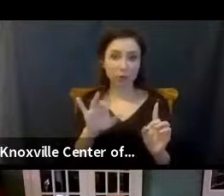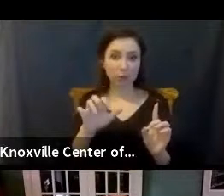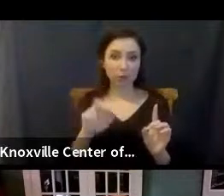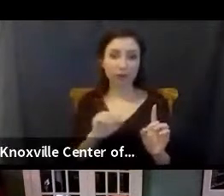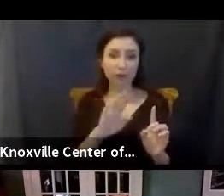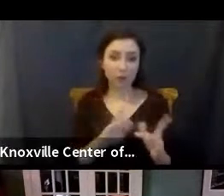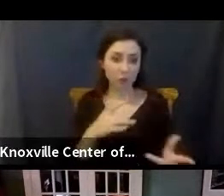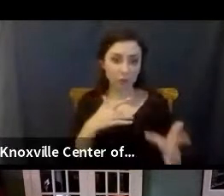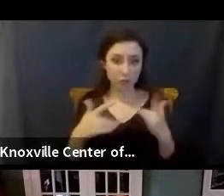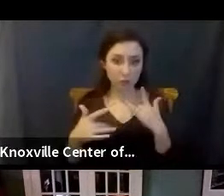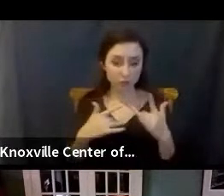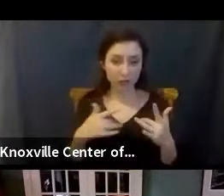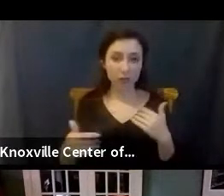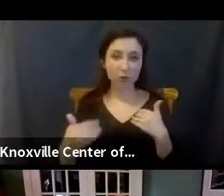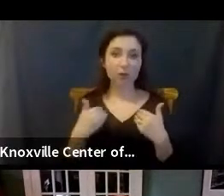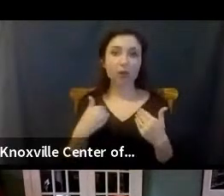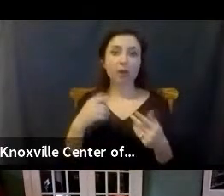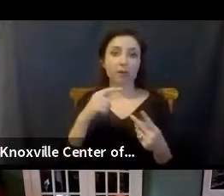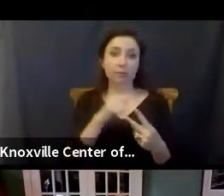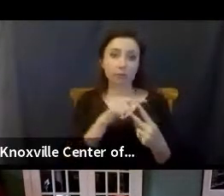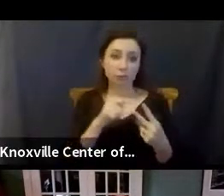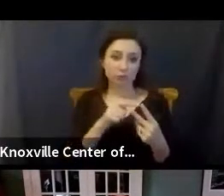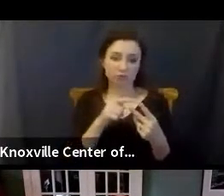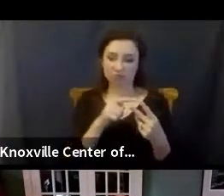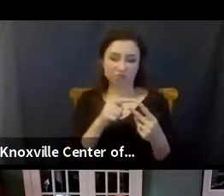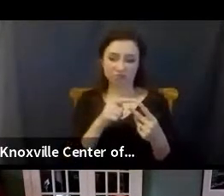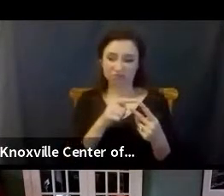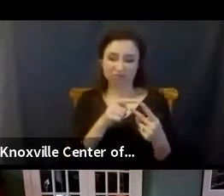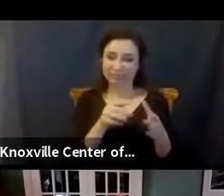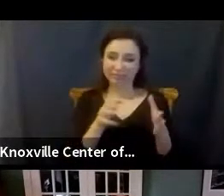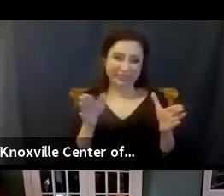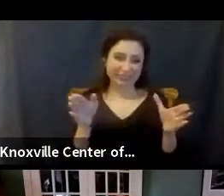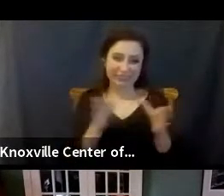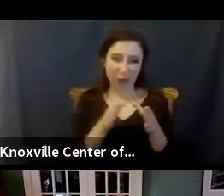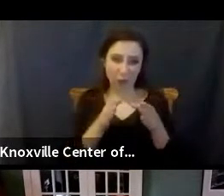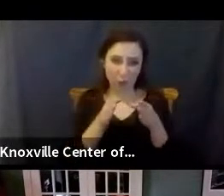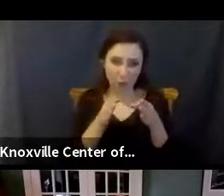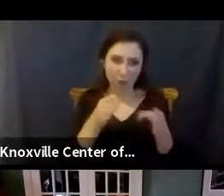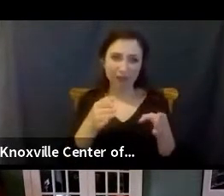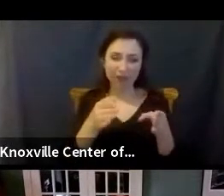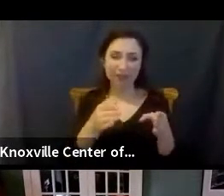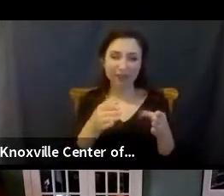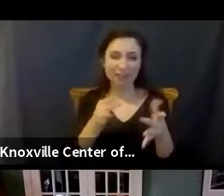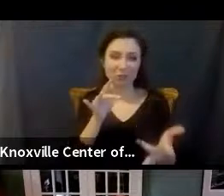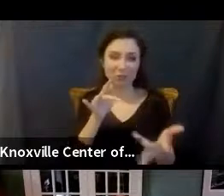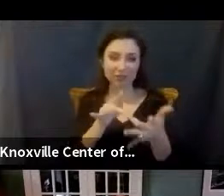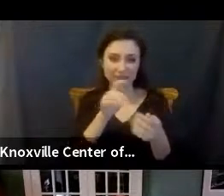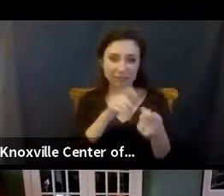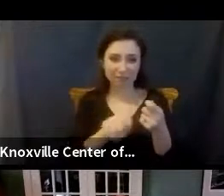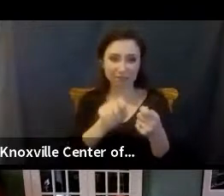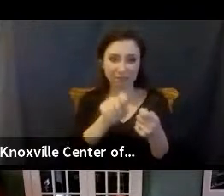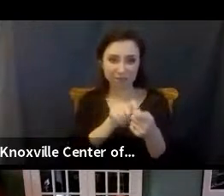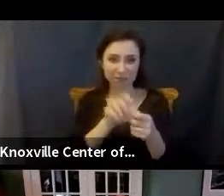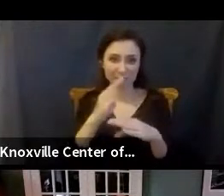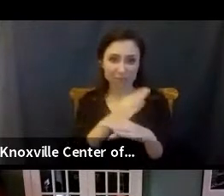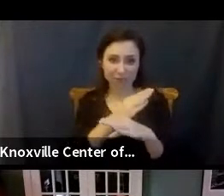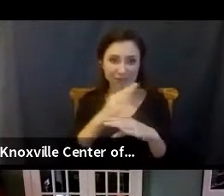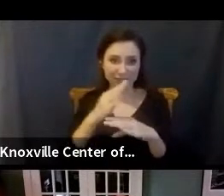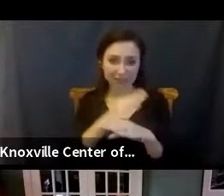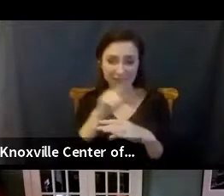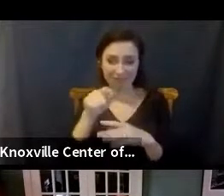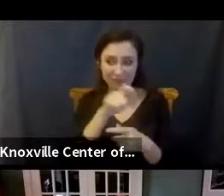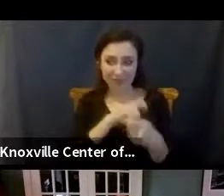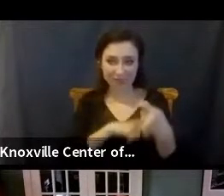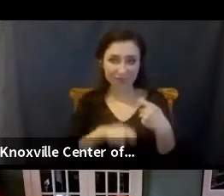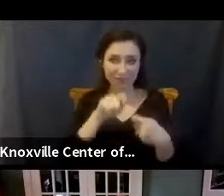very too narrow a window to reach the specific businesses that this specific